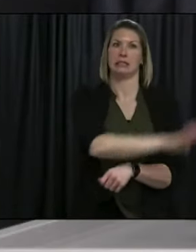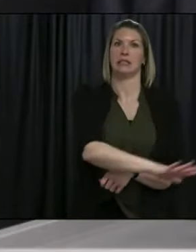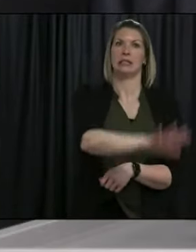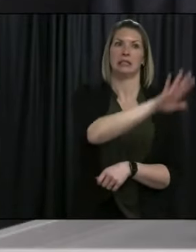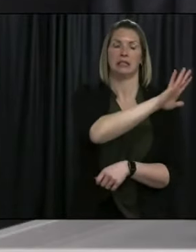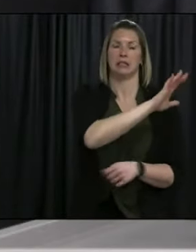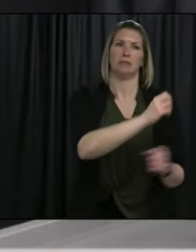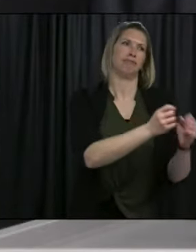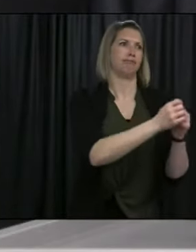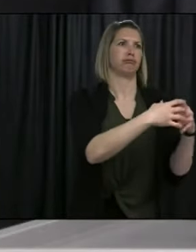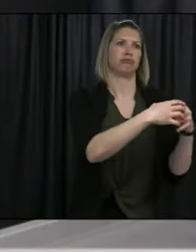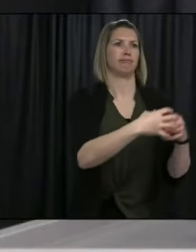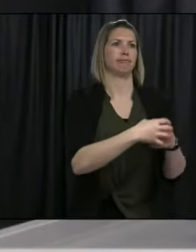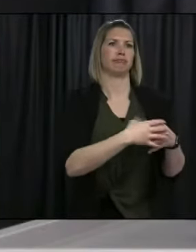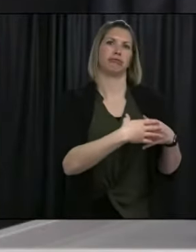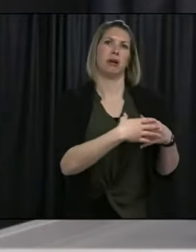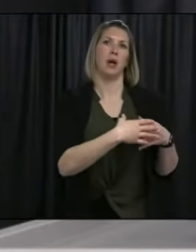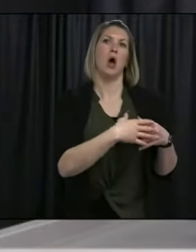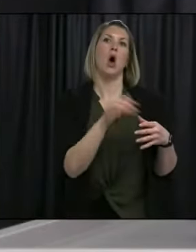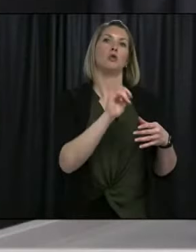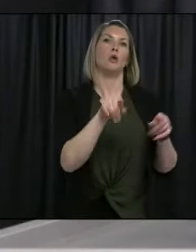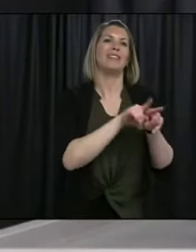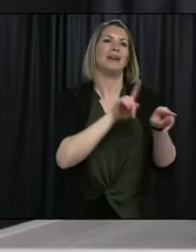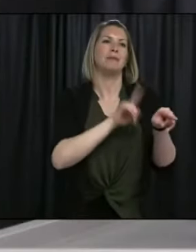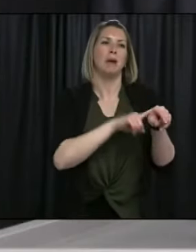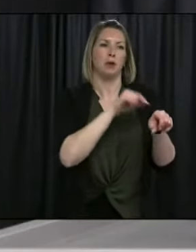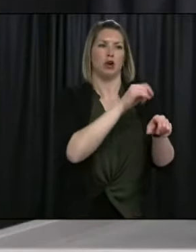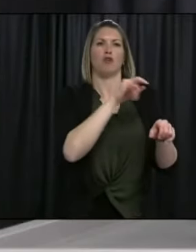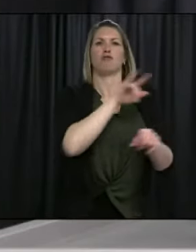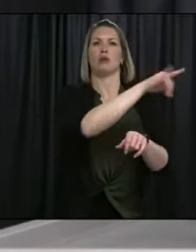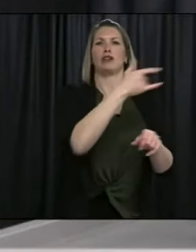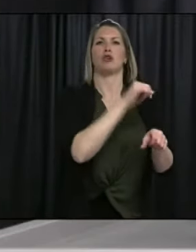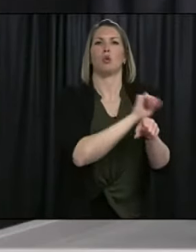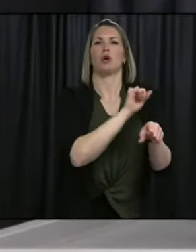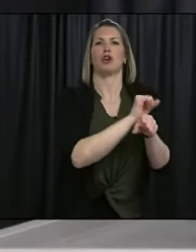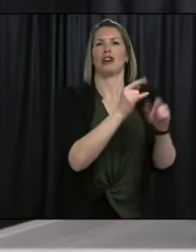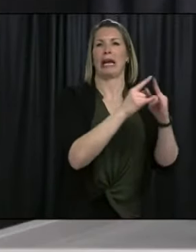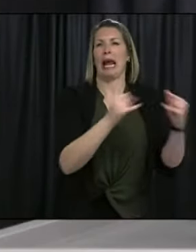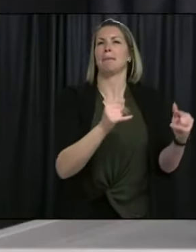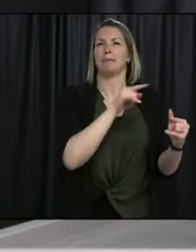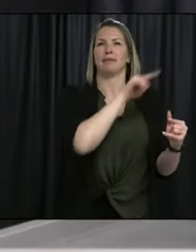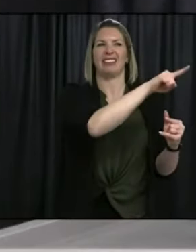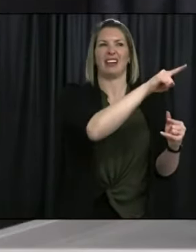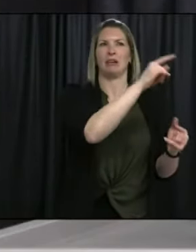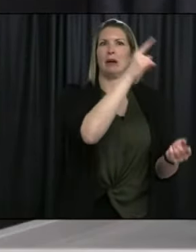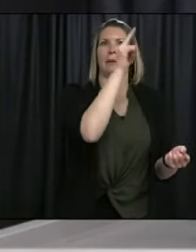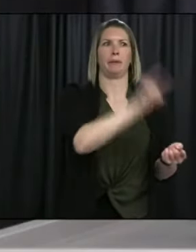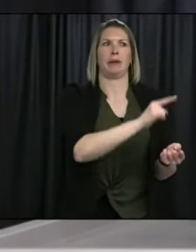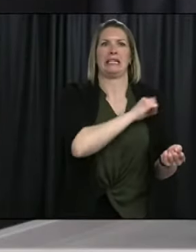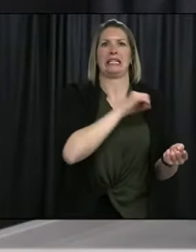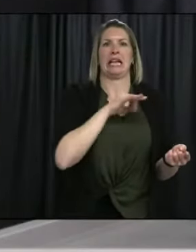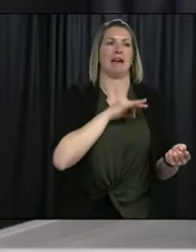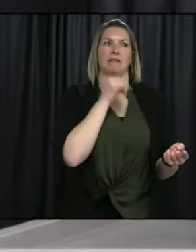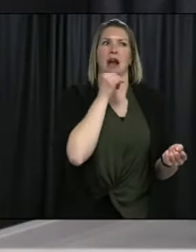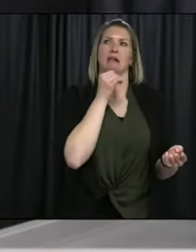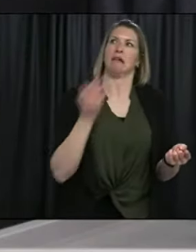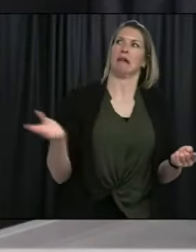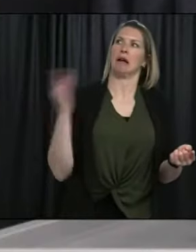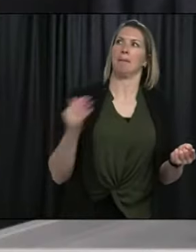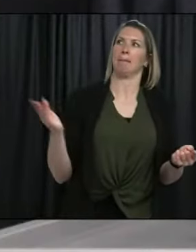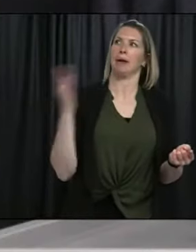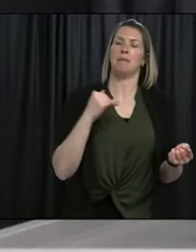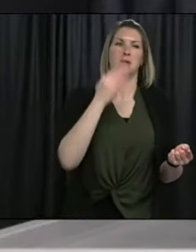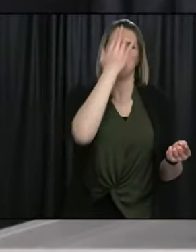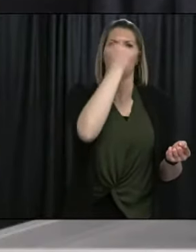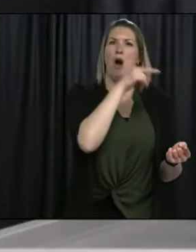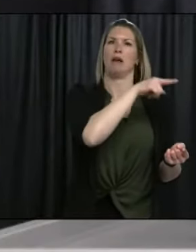And we also know that this is a time of the year when students come home and snowbirds, people ordinarily resident with the